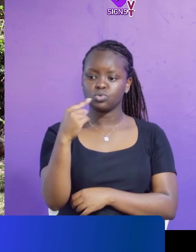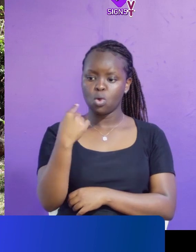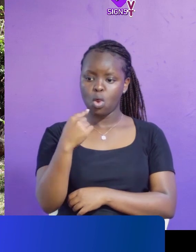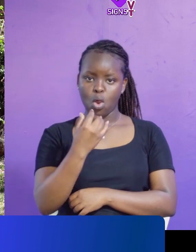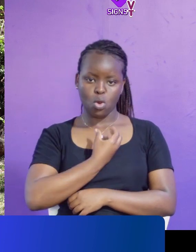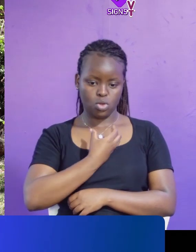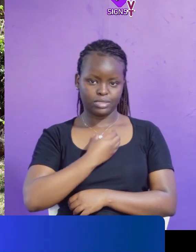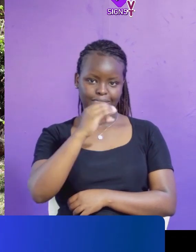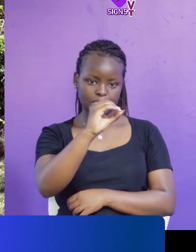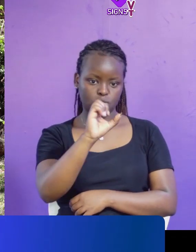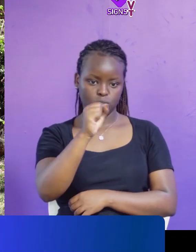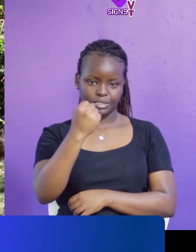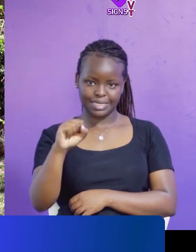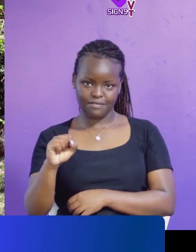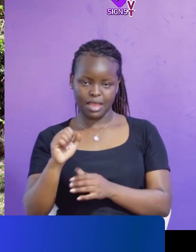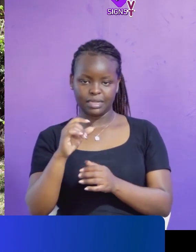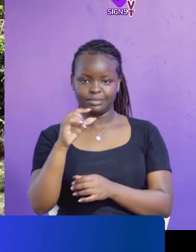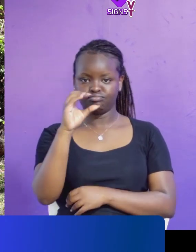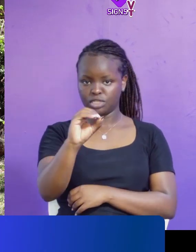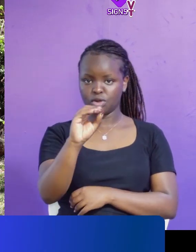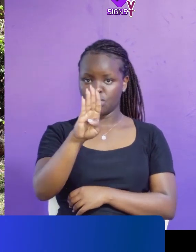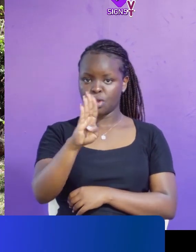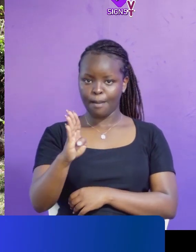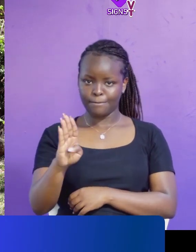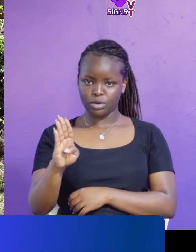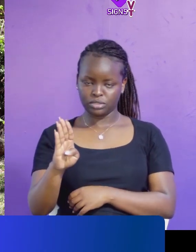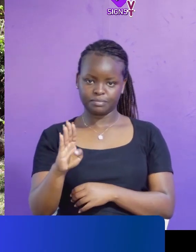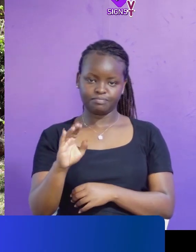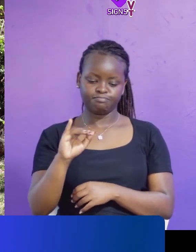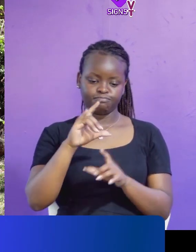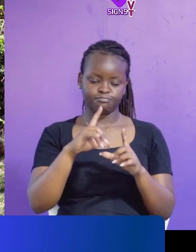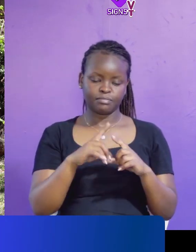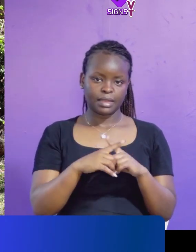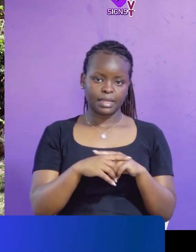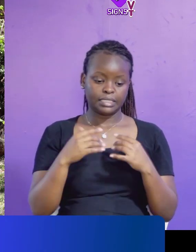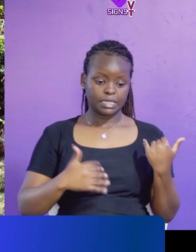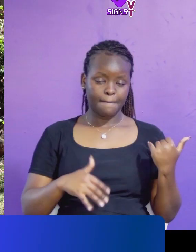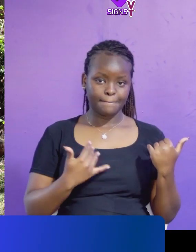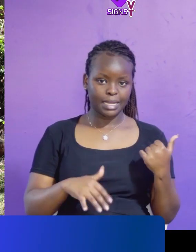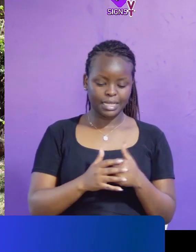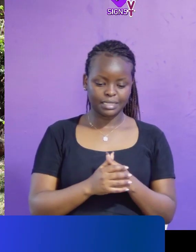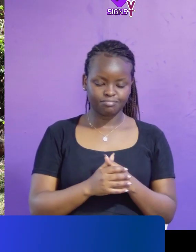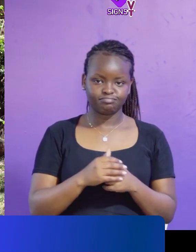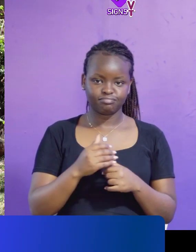0 bronze. The American and Jamaican rivalry was freshly rekindled at the